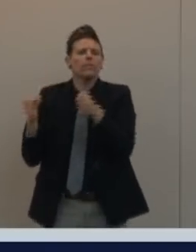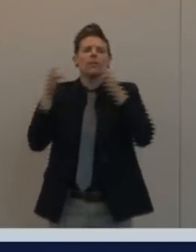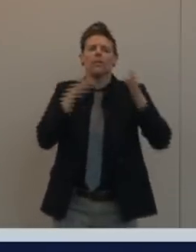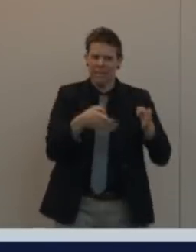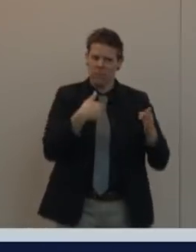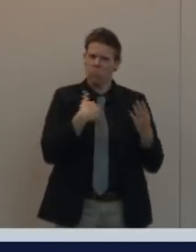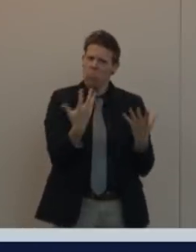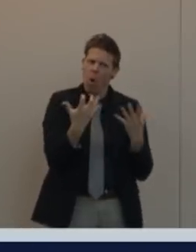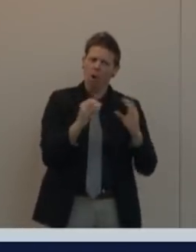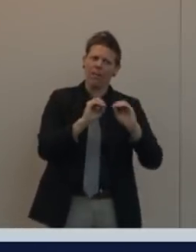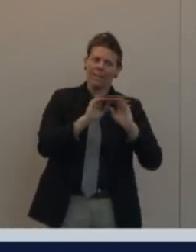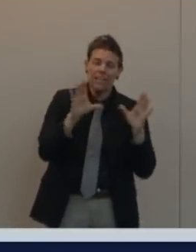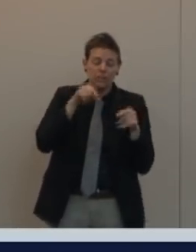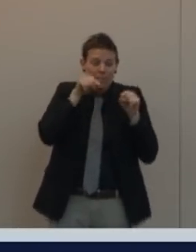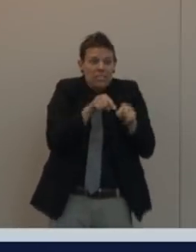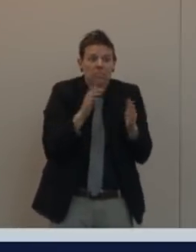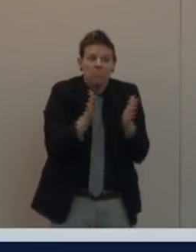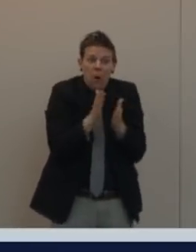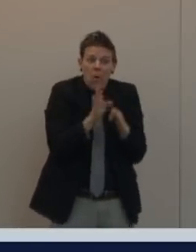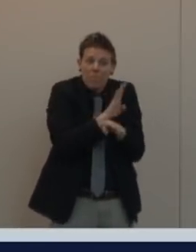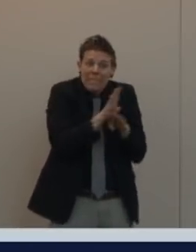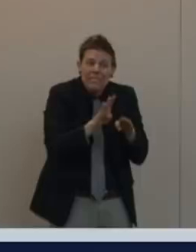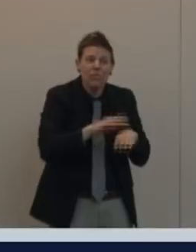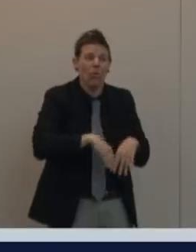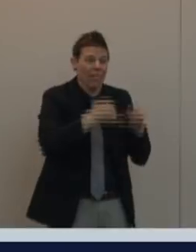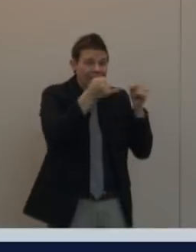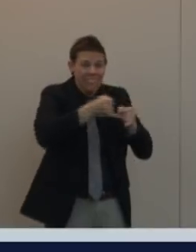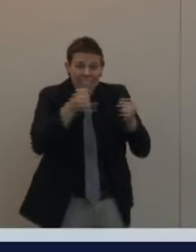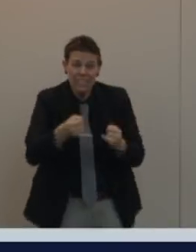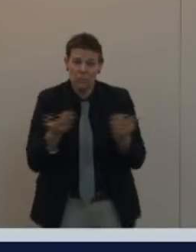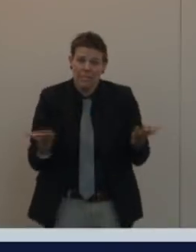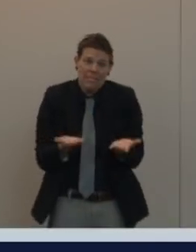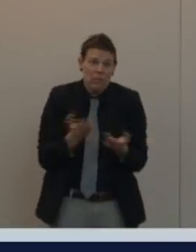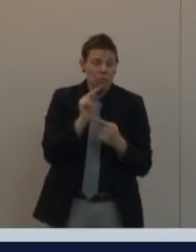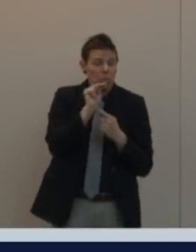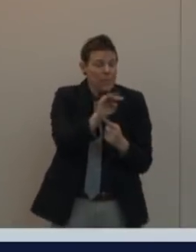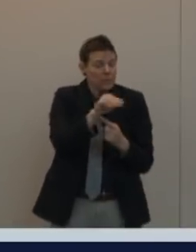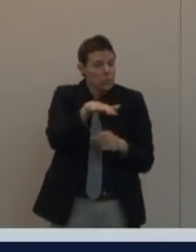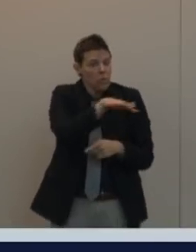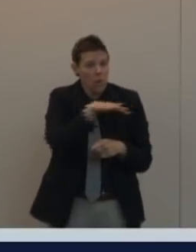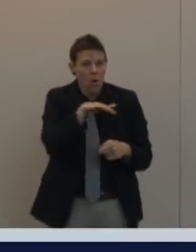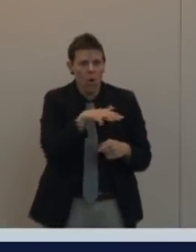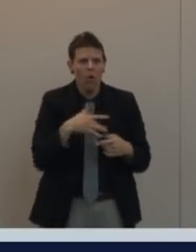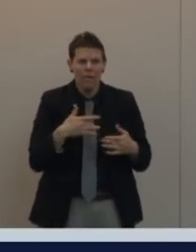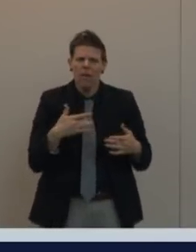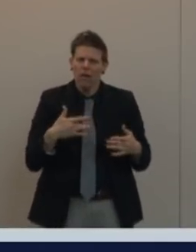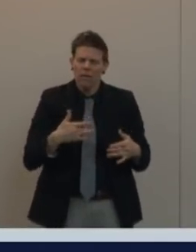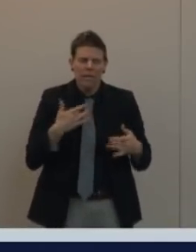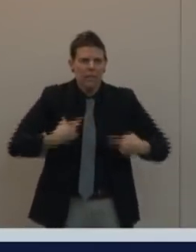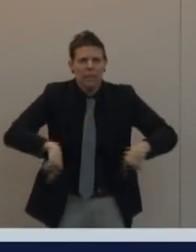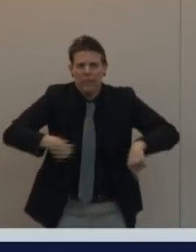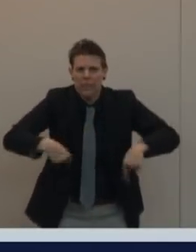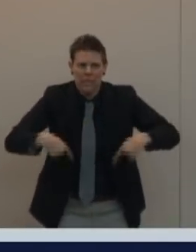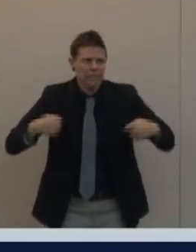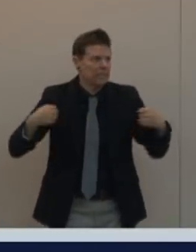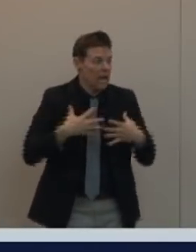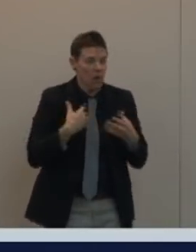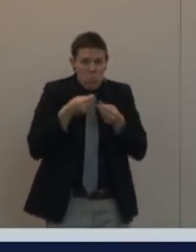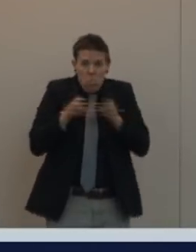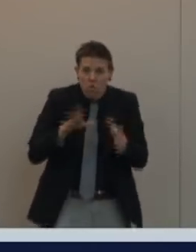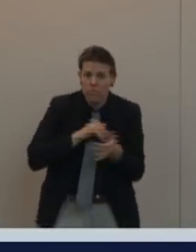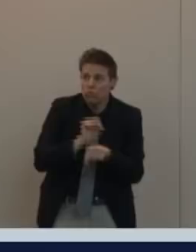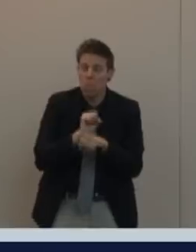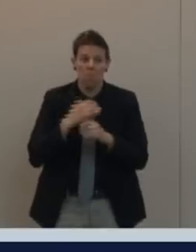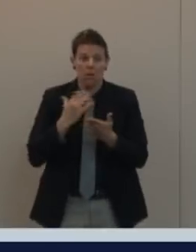small businesses and individuals in New Mexico are fearful are losing their jobs, are losing their